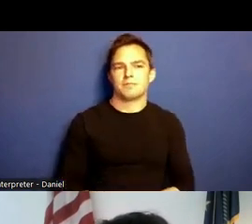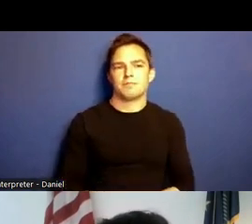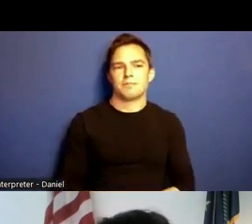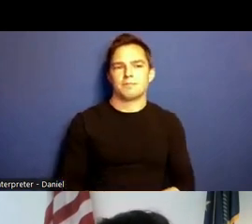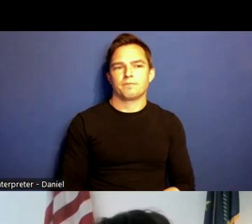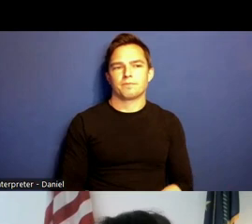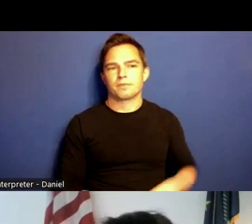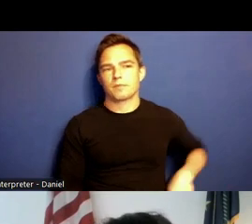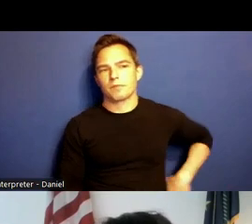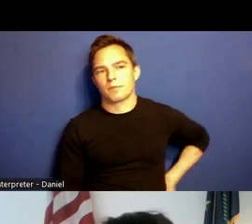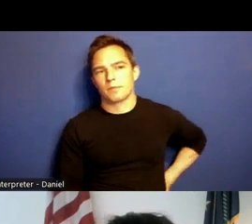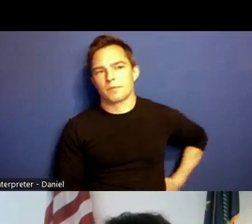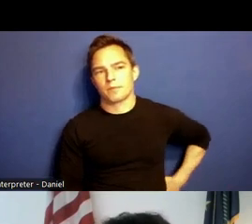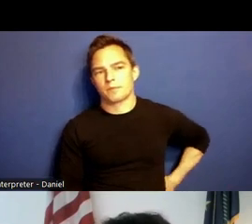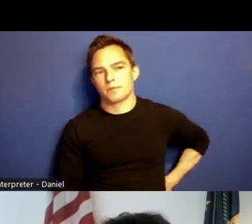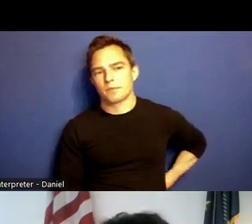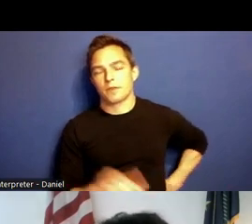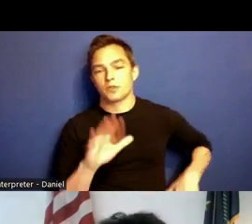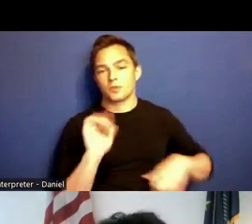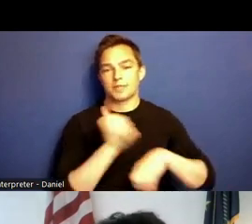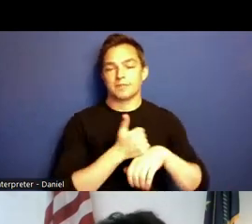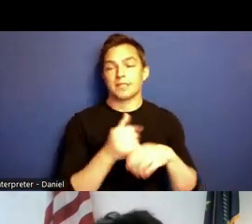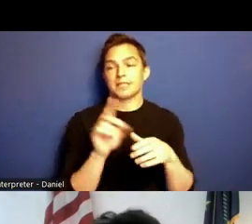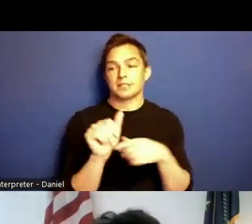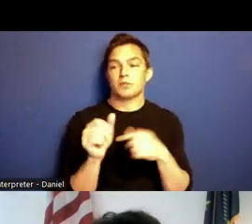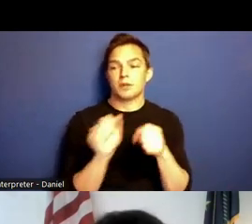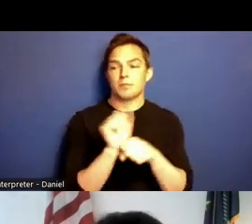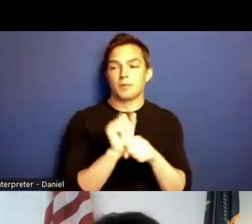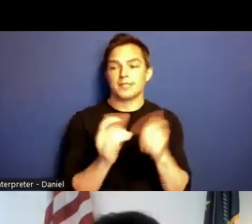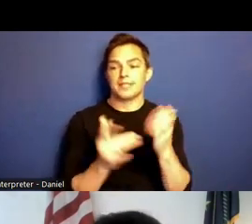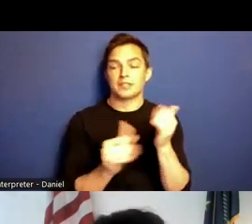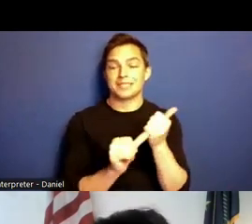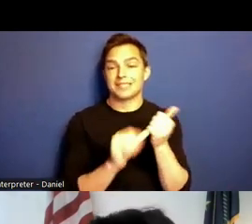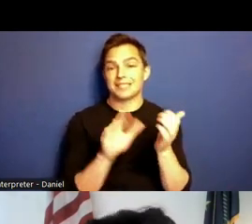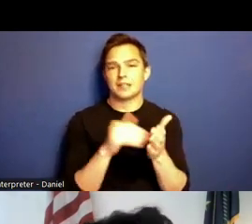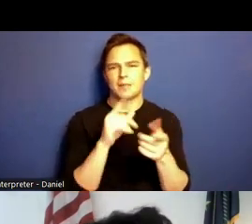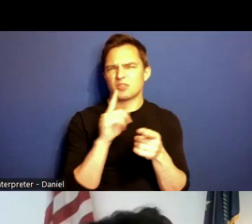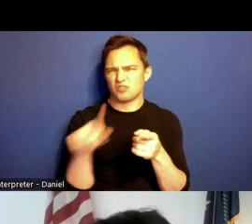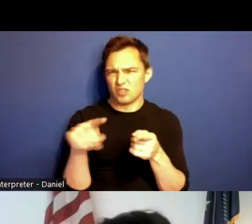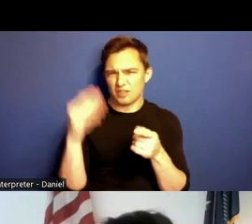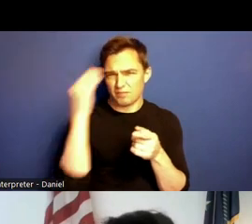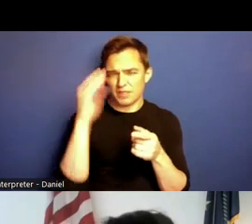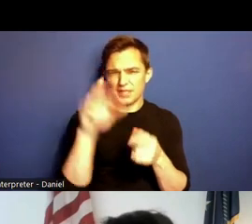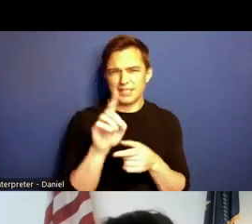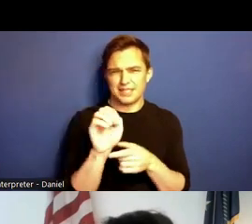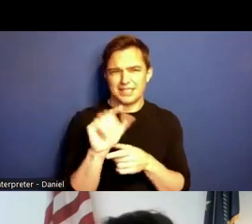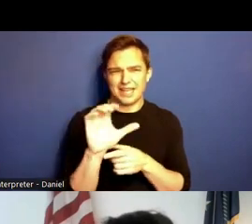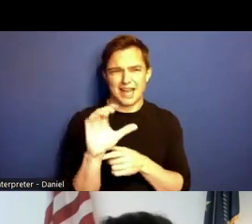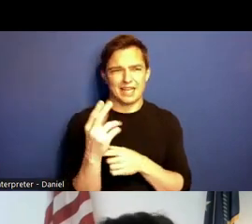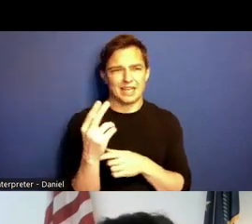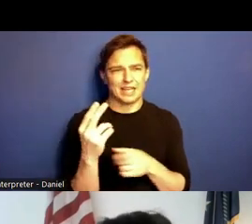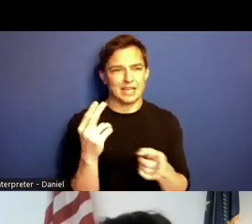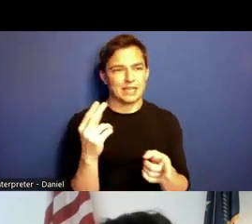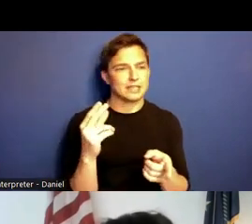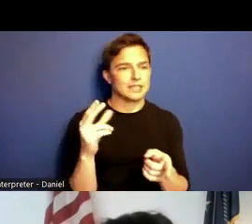You know, we also established the Disability Employment Technical Assistance Center. I don't know if you all are familiar with DTAC, but